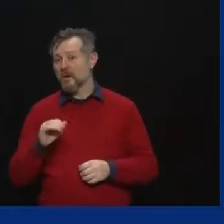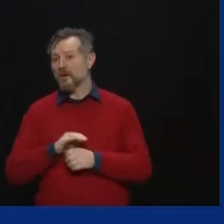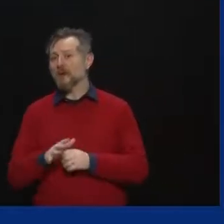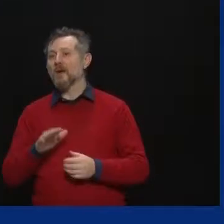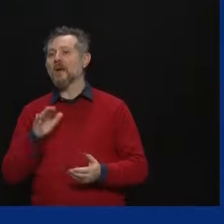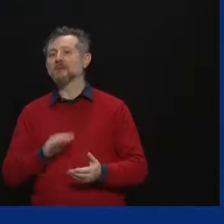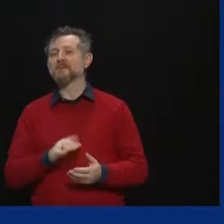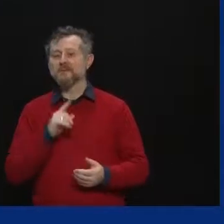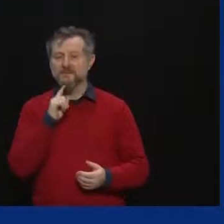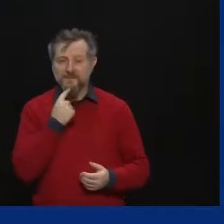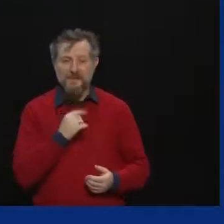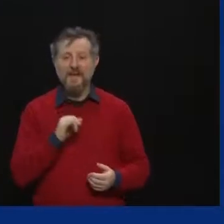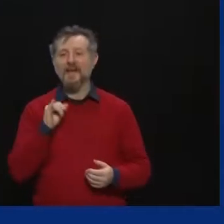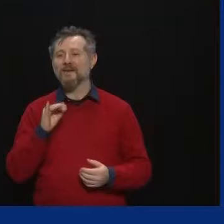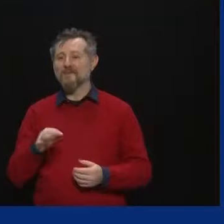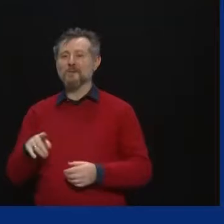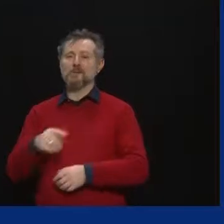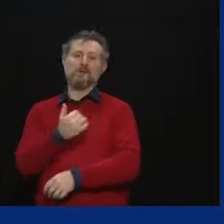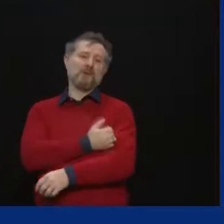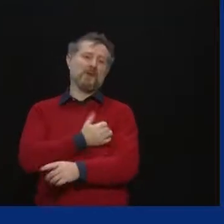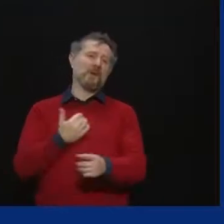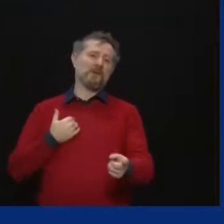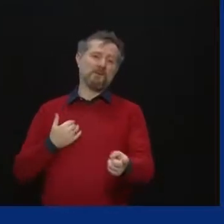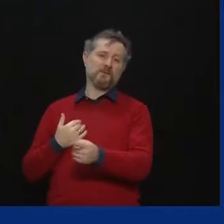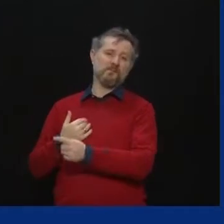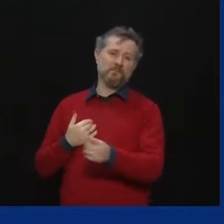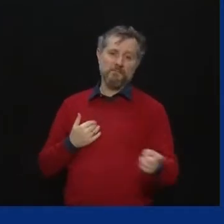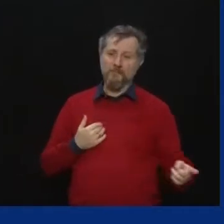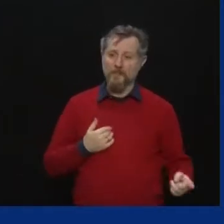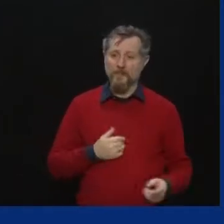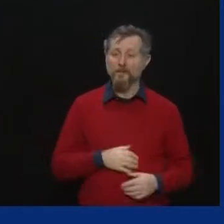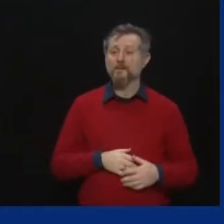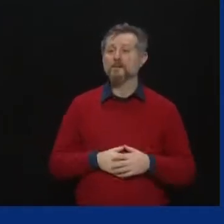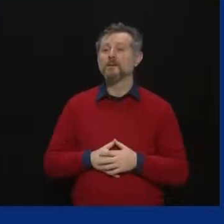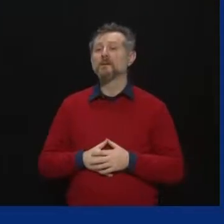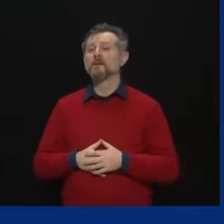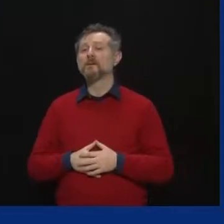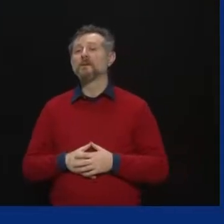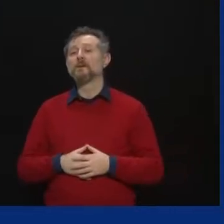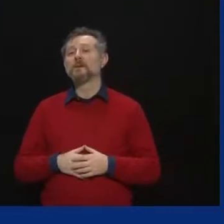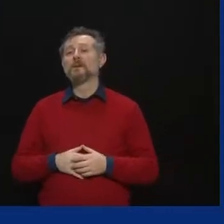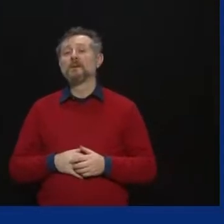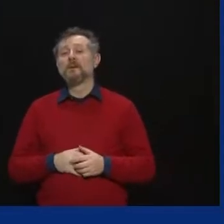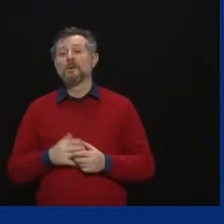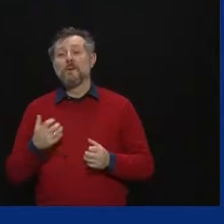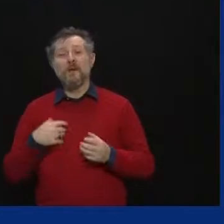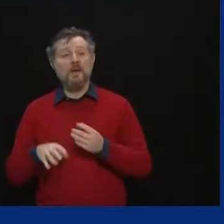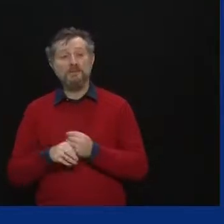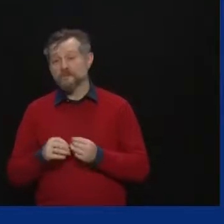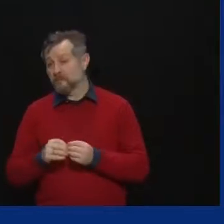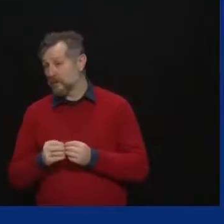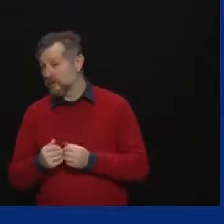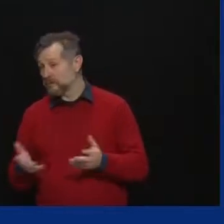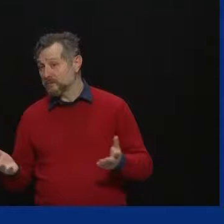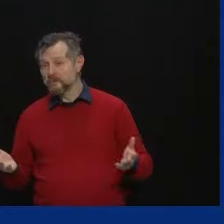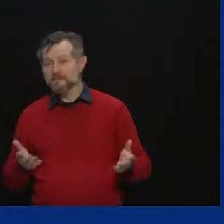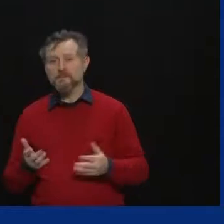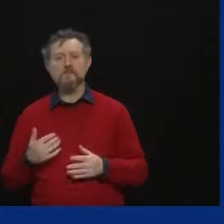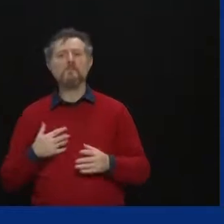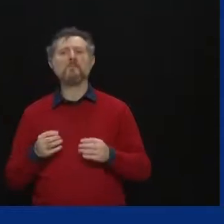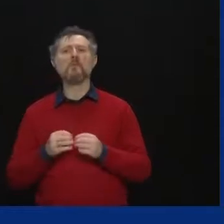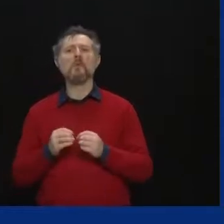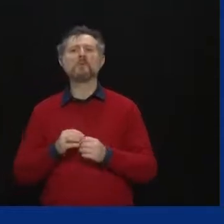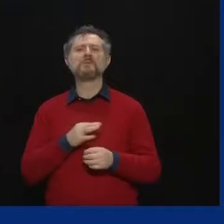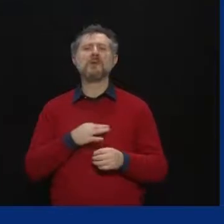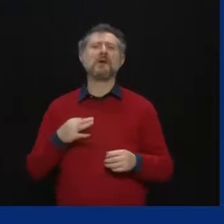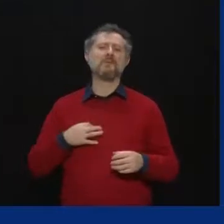people are boosted. So that's what we're hoping will happen in the nursing homes. Anything to add about our effort in terms of staff? Of course, we've added staff. We've added a lot